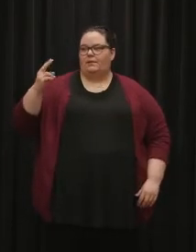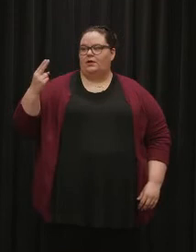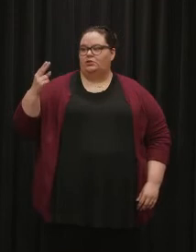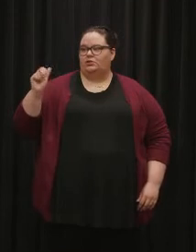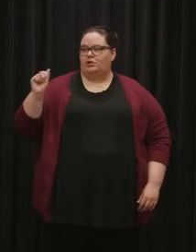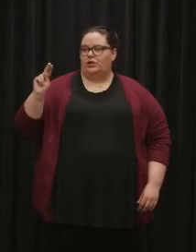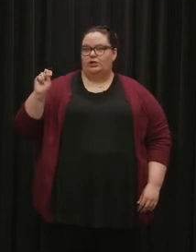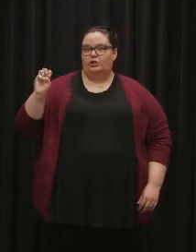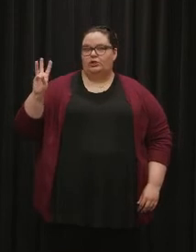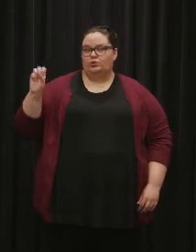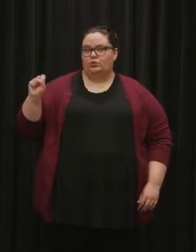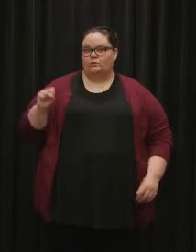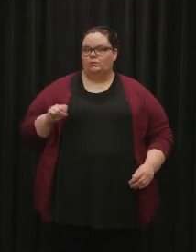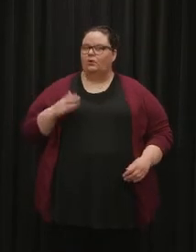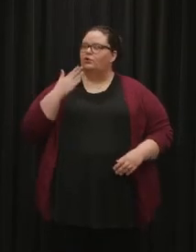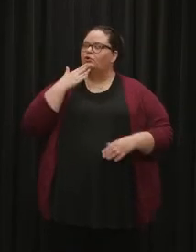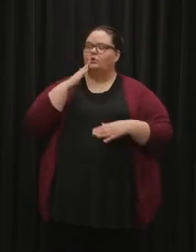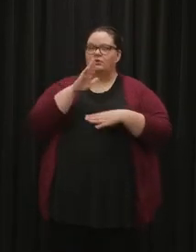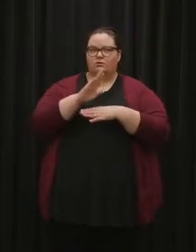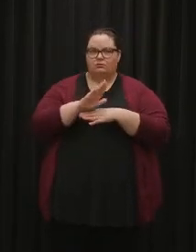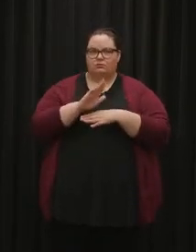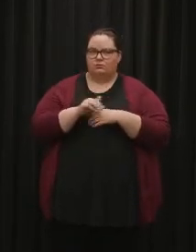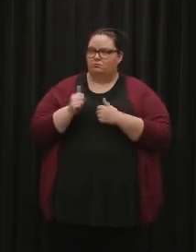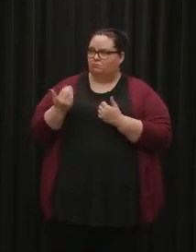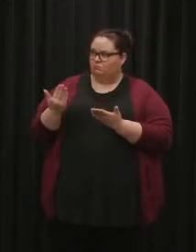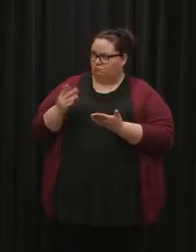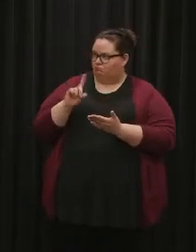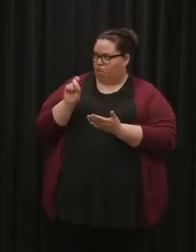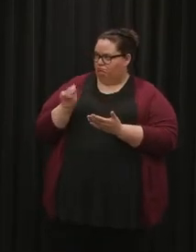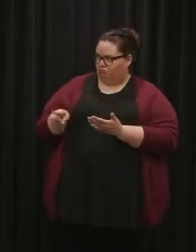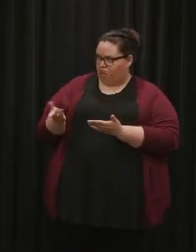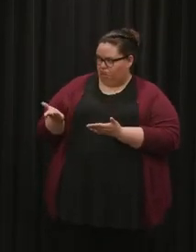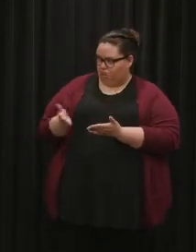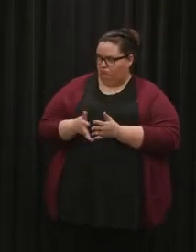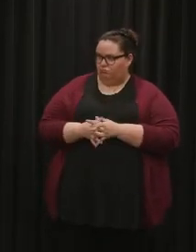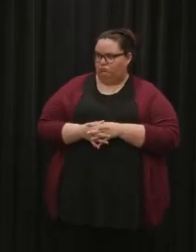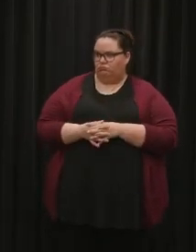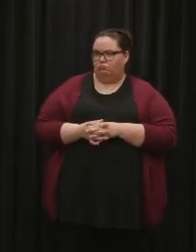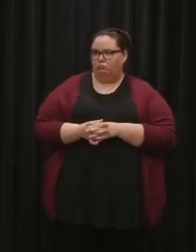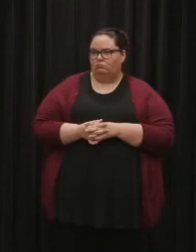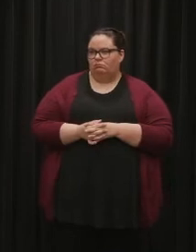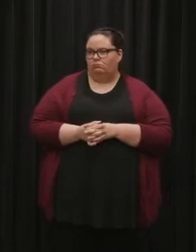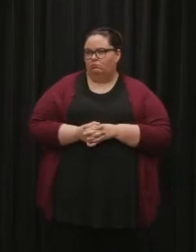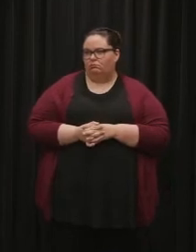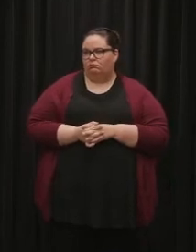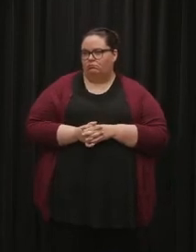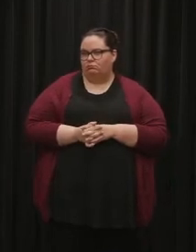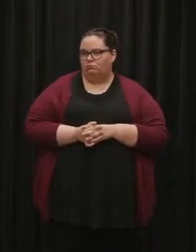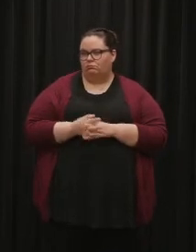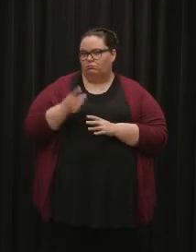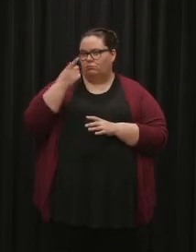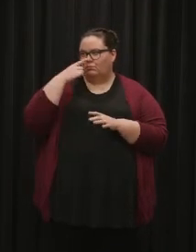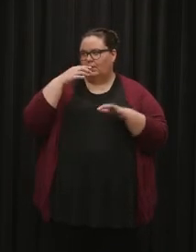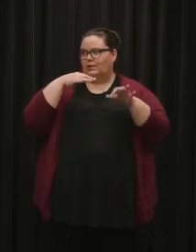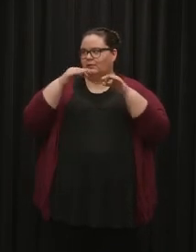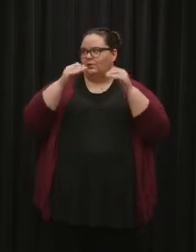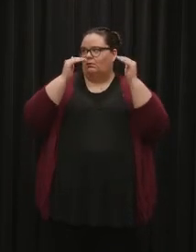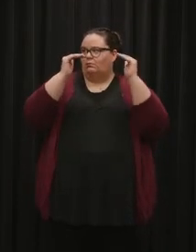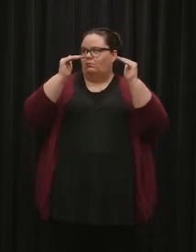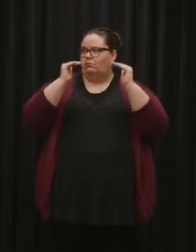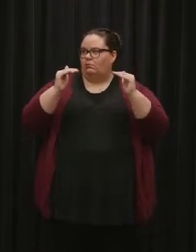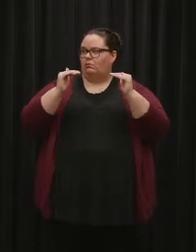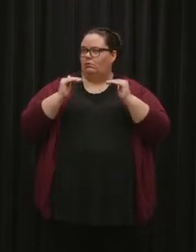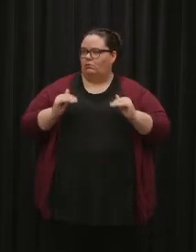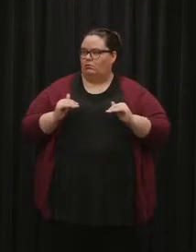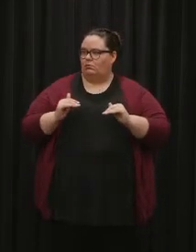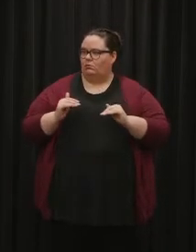Good afternoon. My question is for Dr. Russell. Can you walk me through the steps from start to finish that a person would have